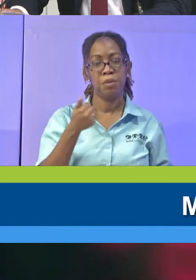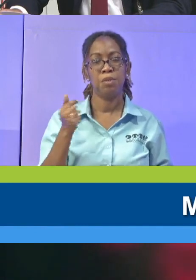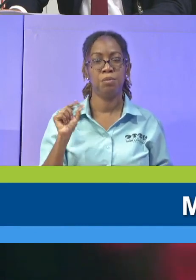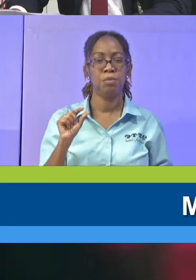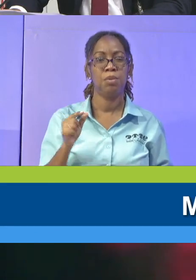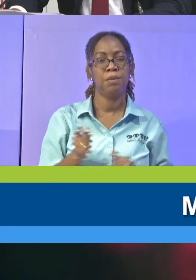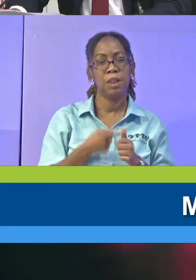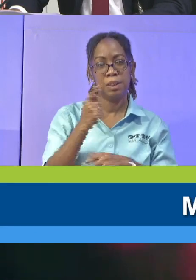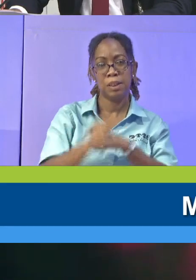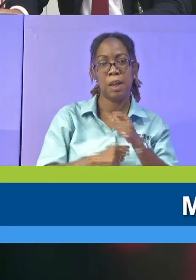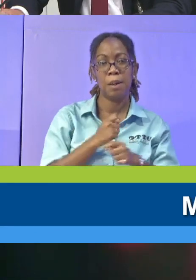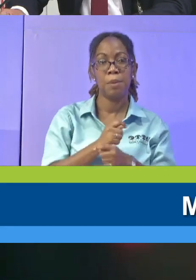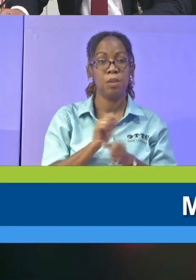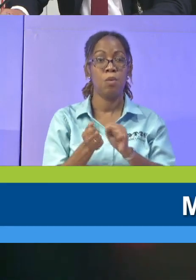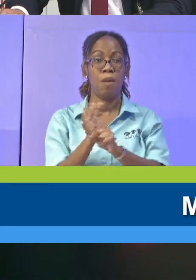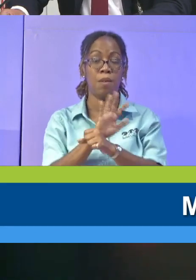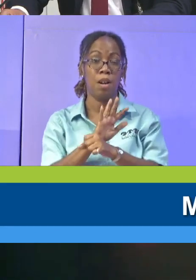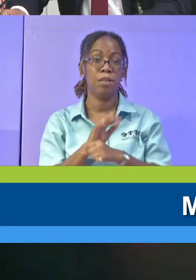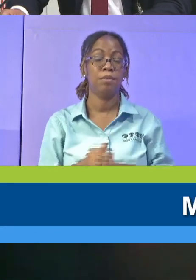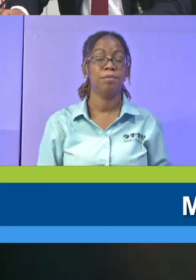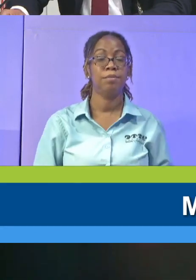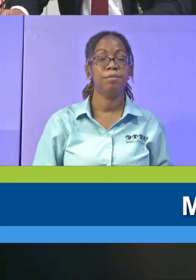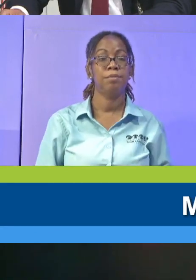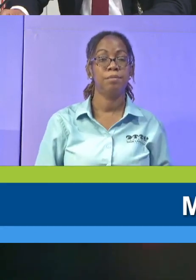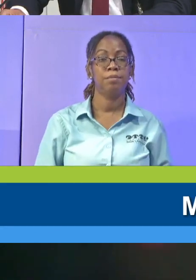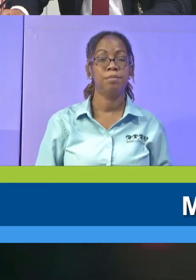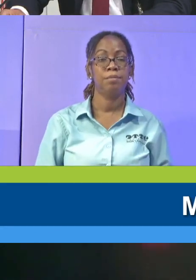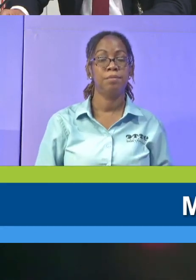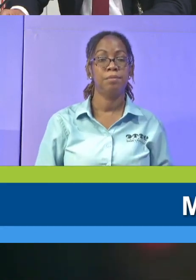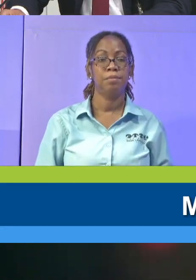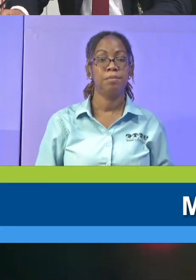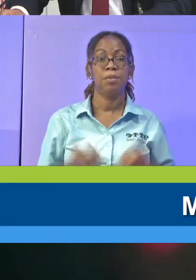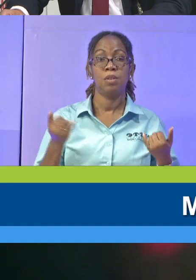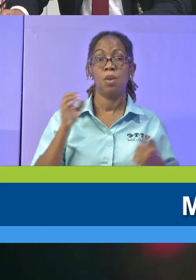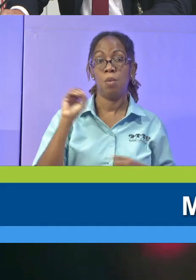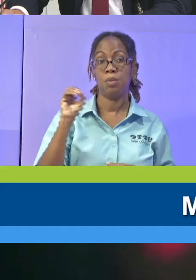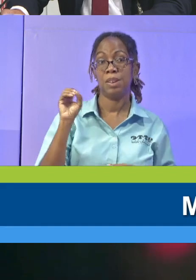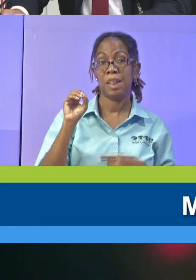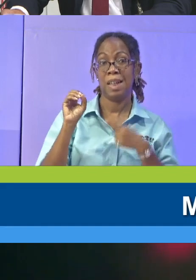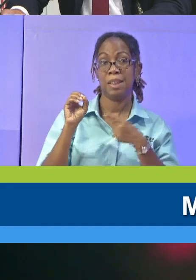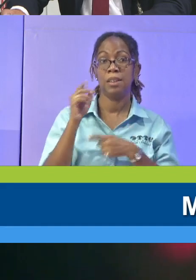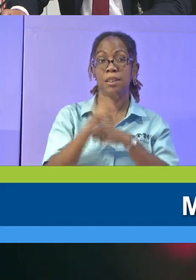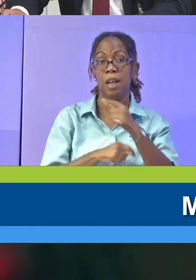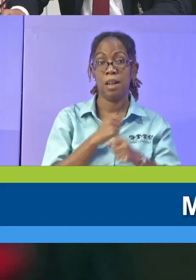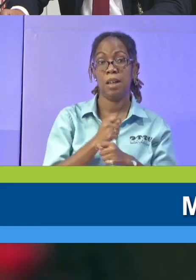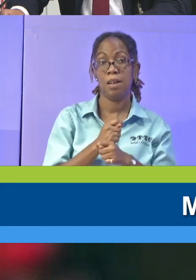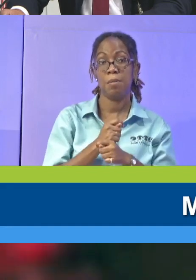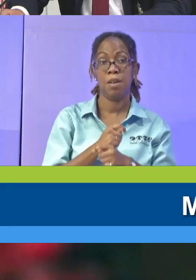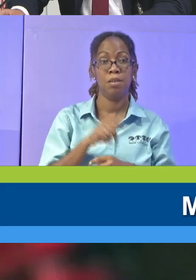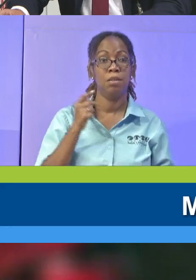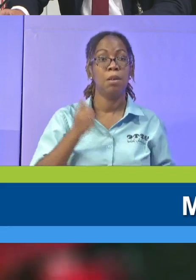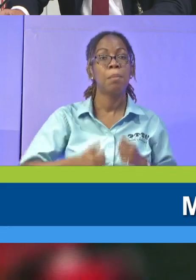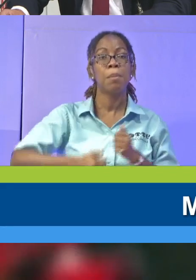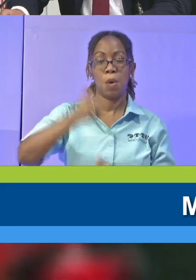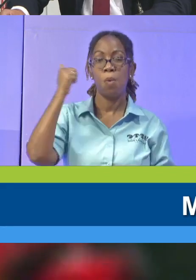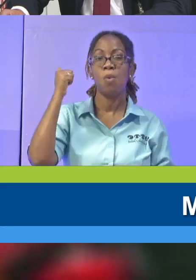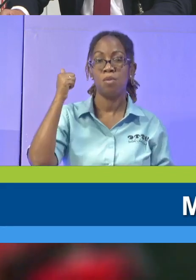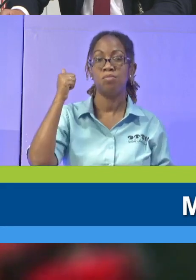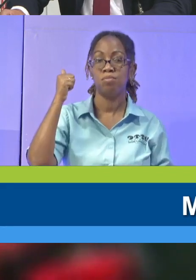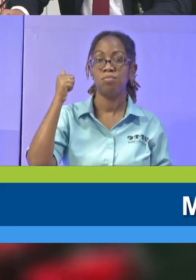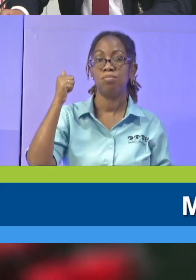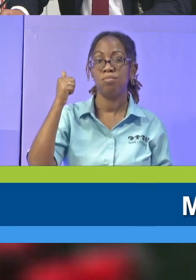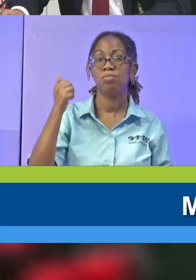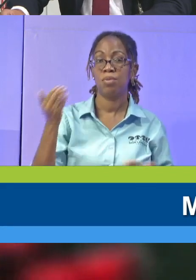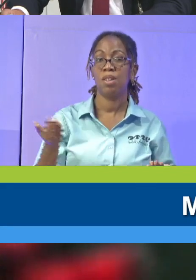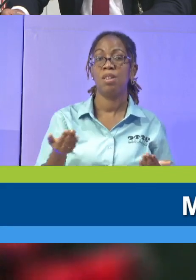So basically we're at a stage where you find that the Omicron variant is now seemingly the dominant variant, and Dr. Hines would have indicated last time he was